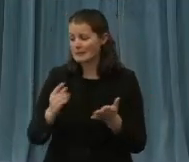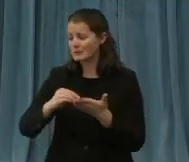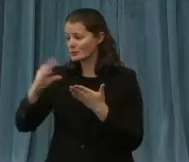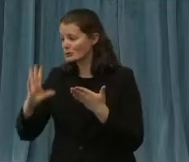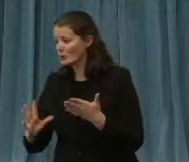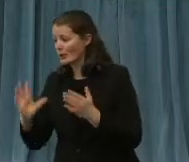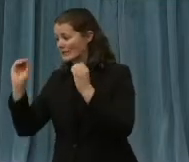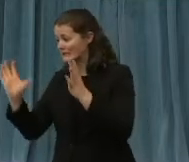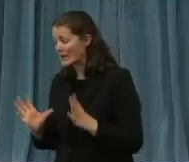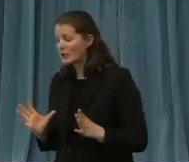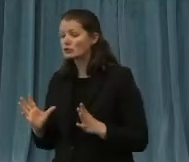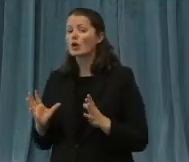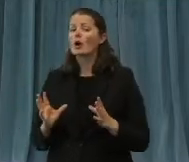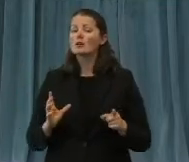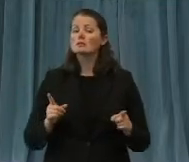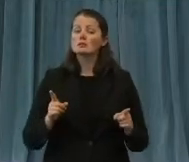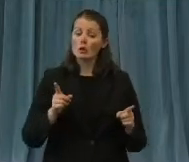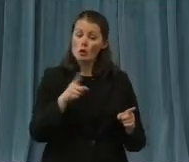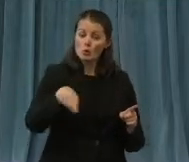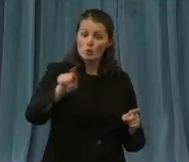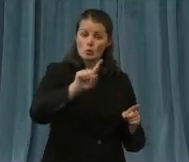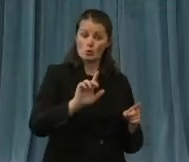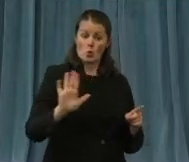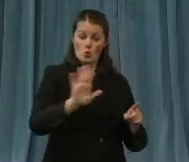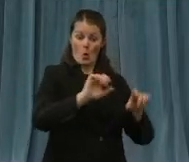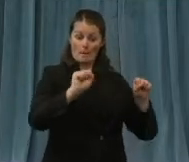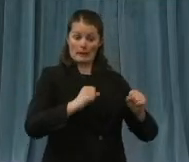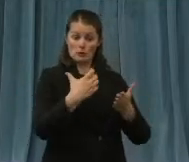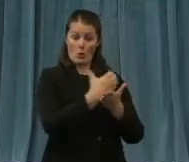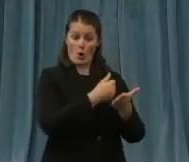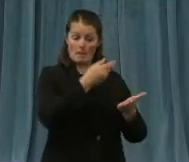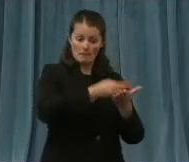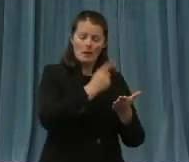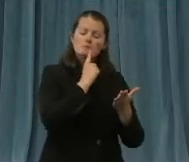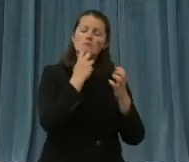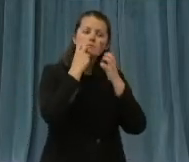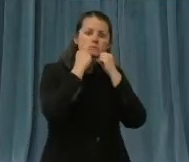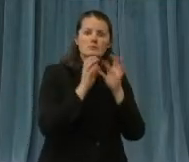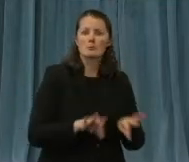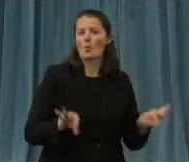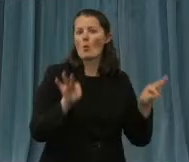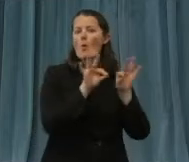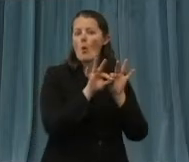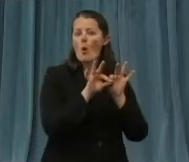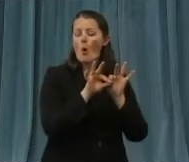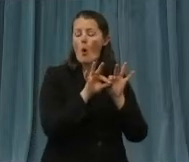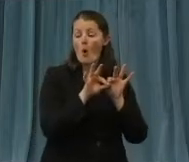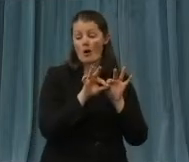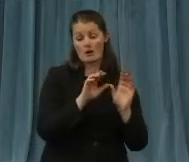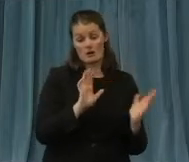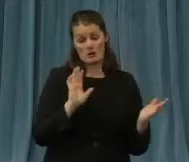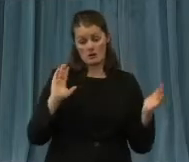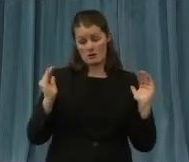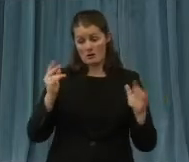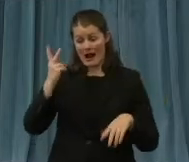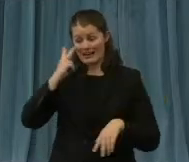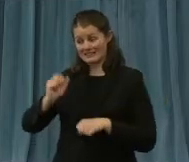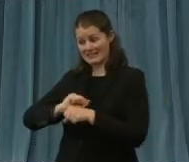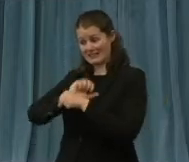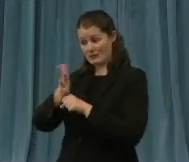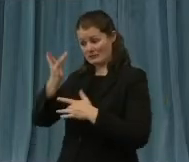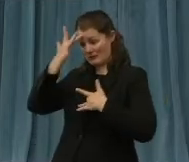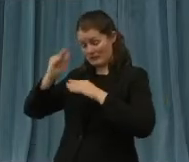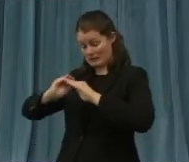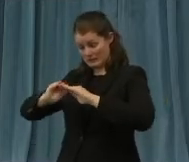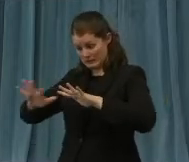your livelihood is extremely important to us. But when I look at the charts every day and I see the number of positive cases we have and the number